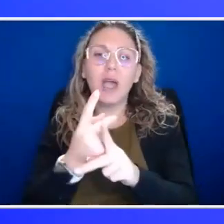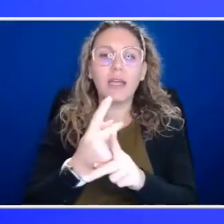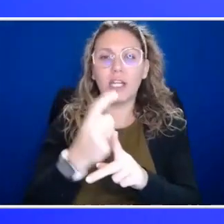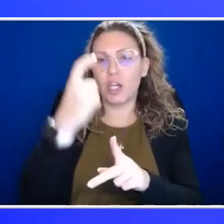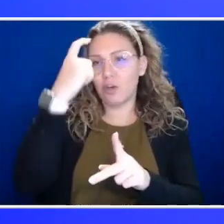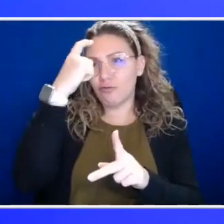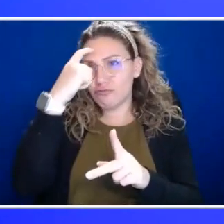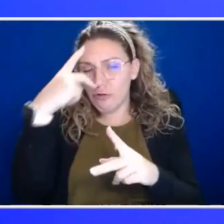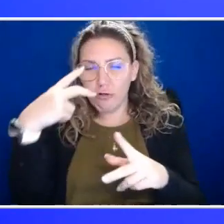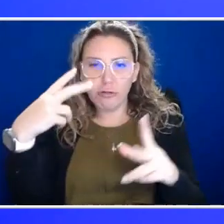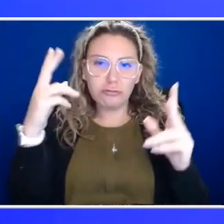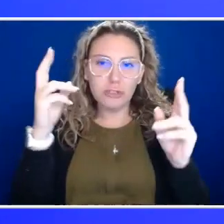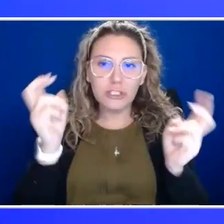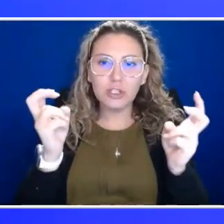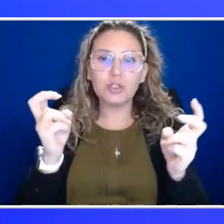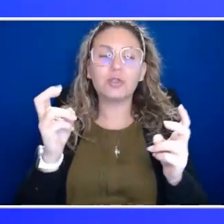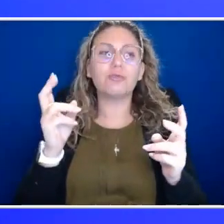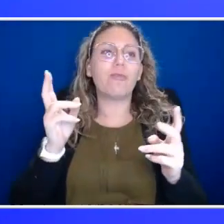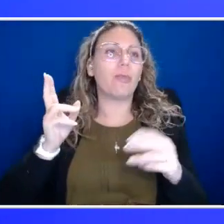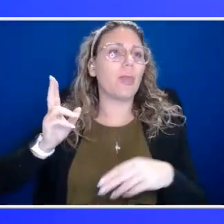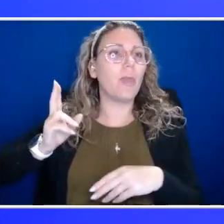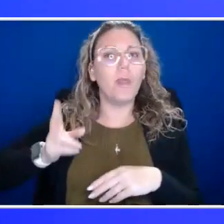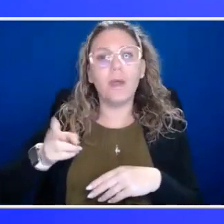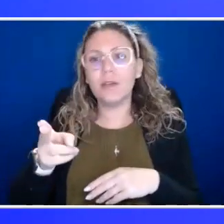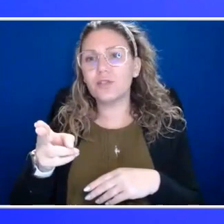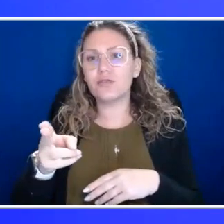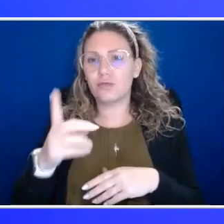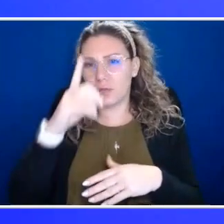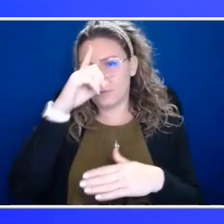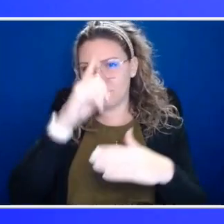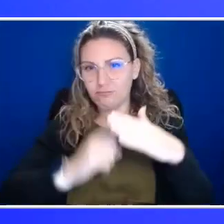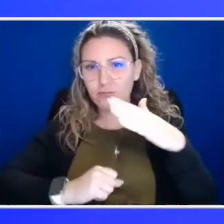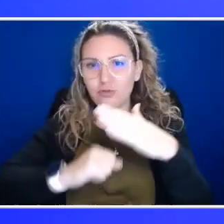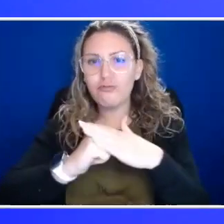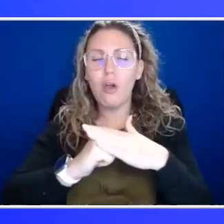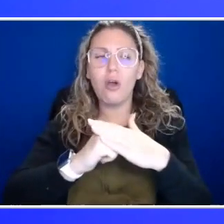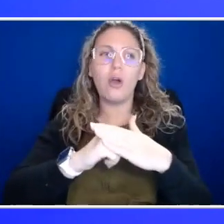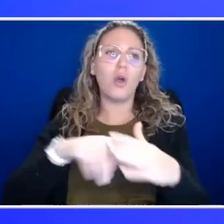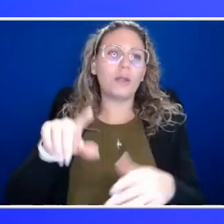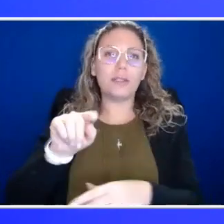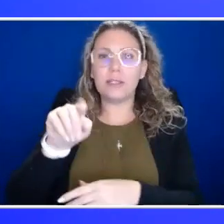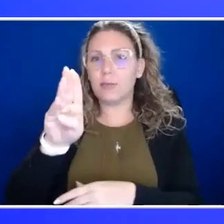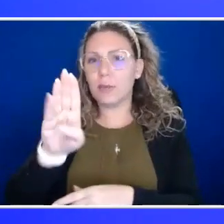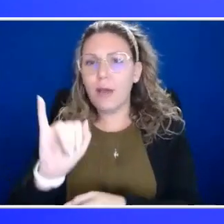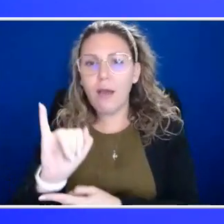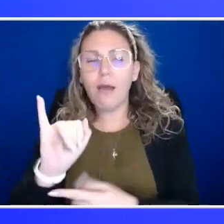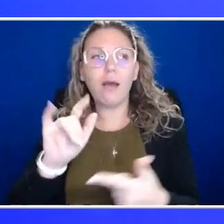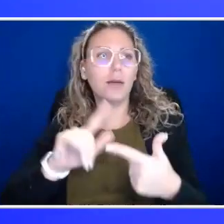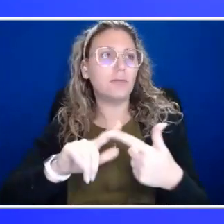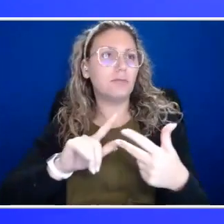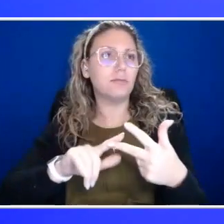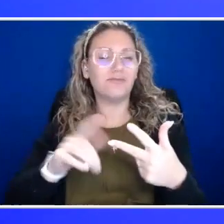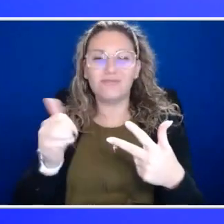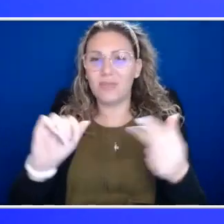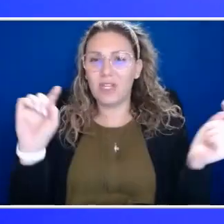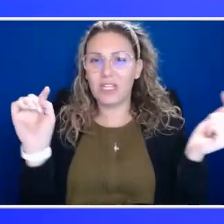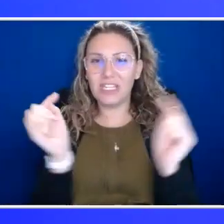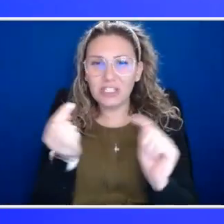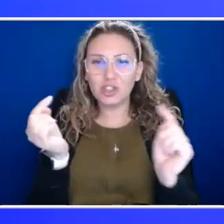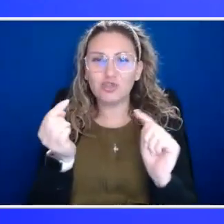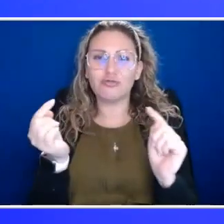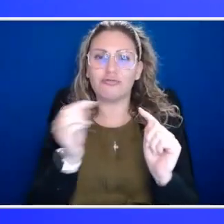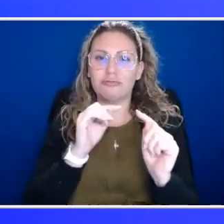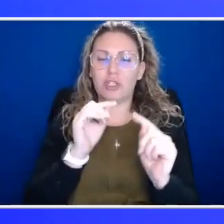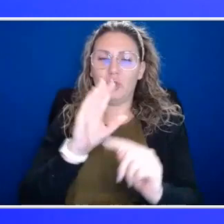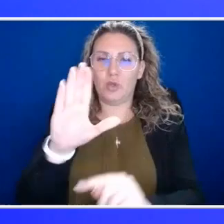any history of stroke or brain injury, or really any injury to any of your extremities that